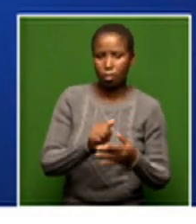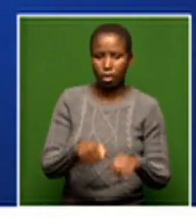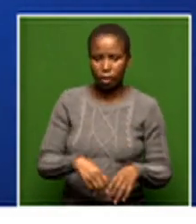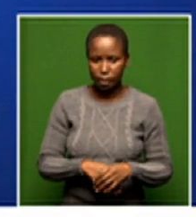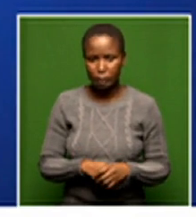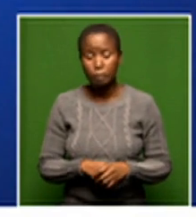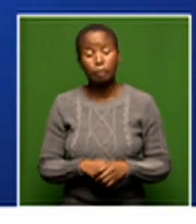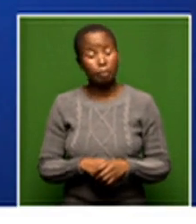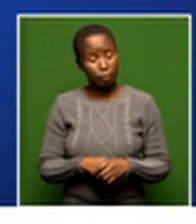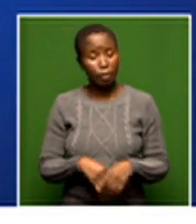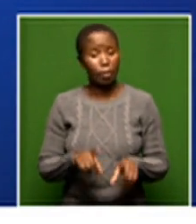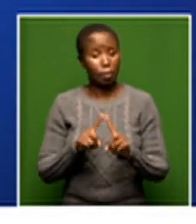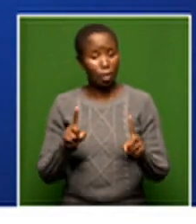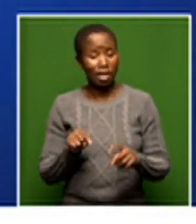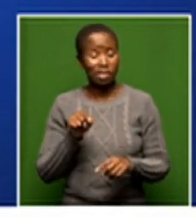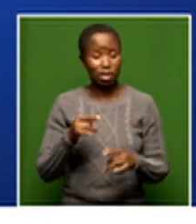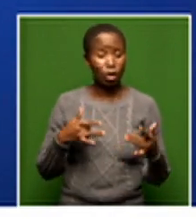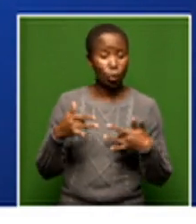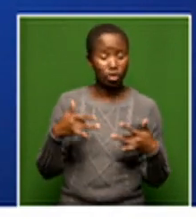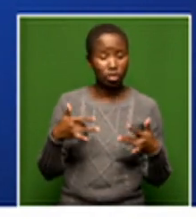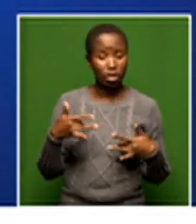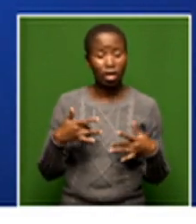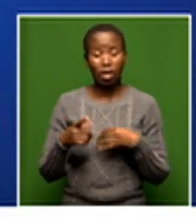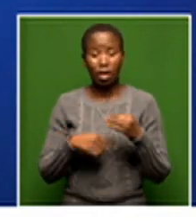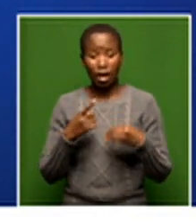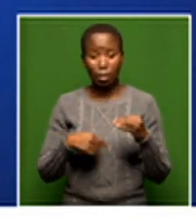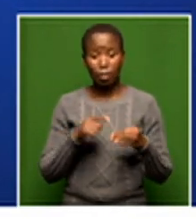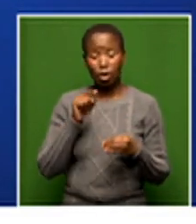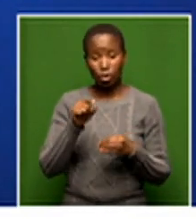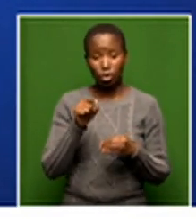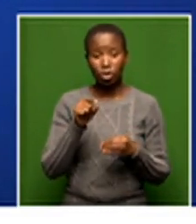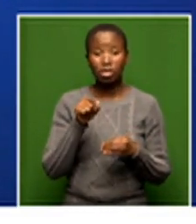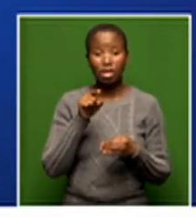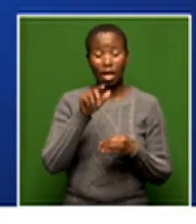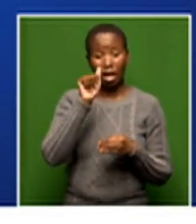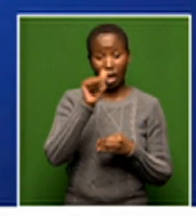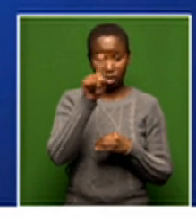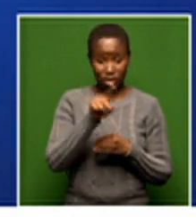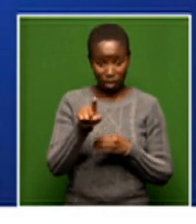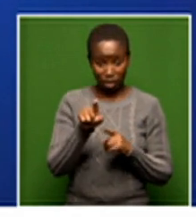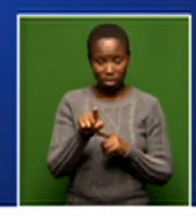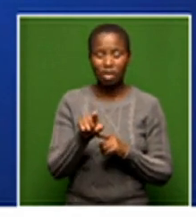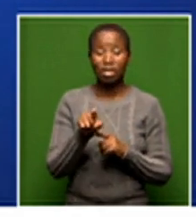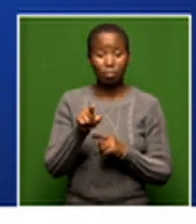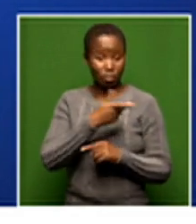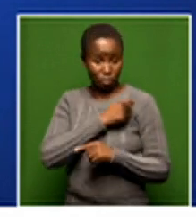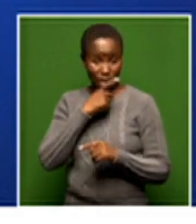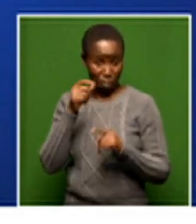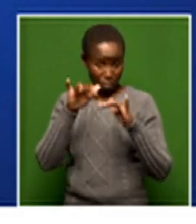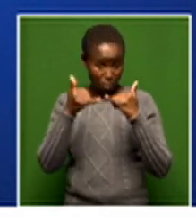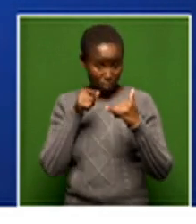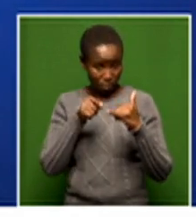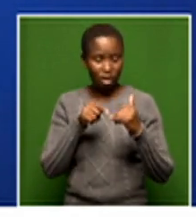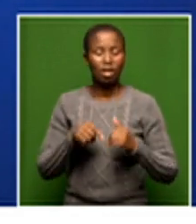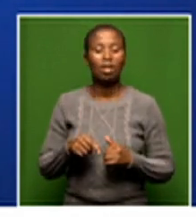that the concerns around the AstraZeneca, and we know that a lot of the